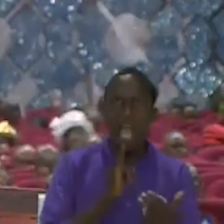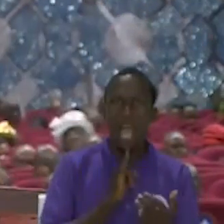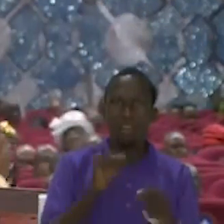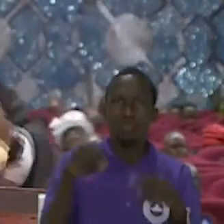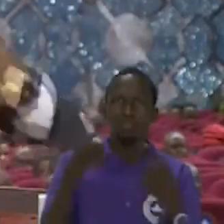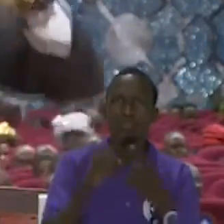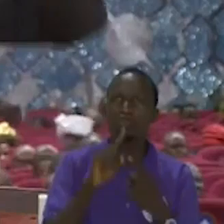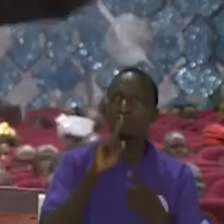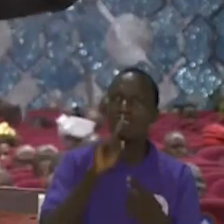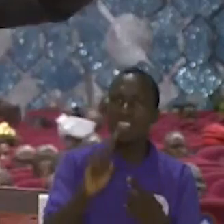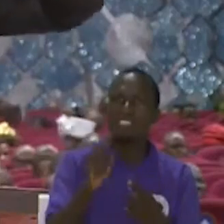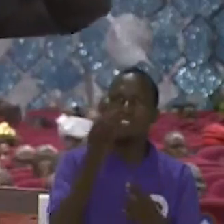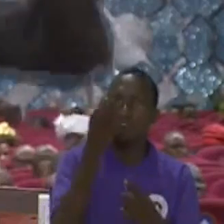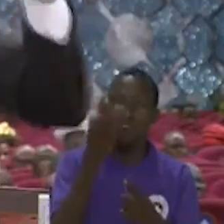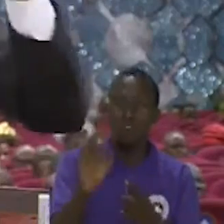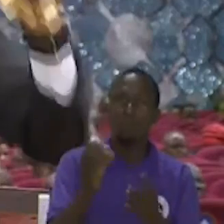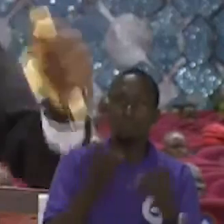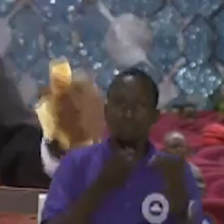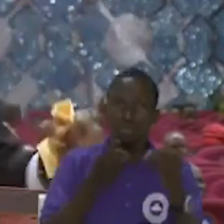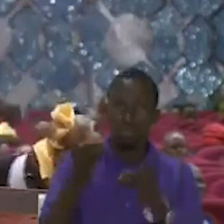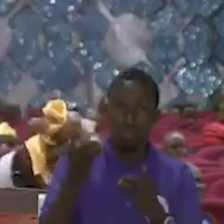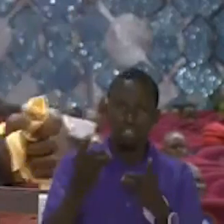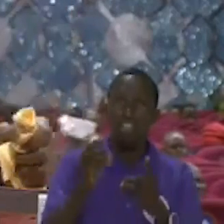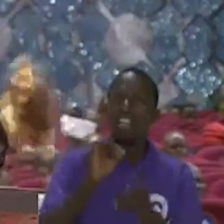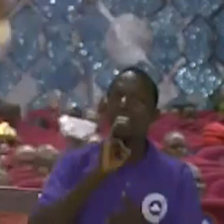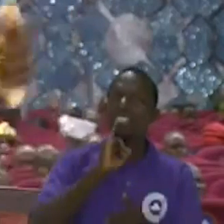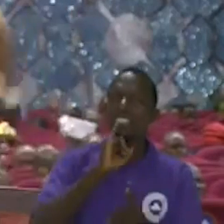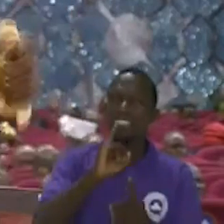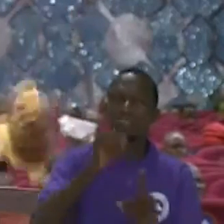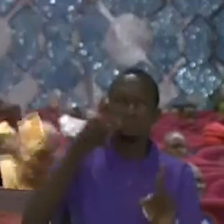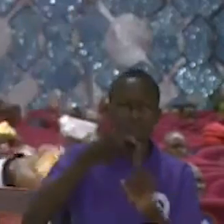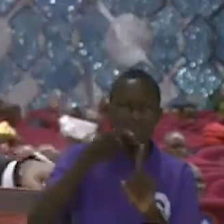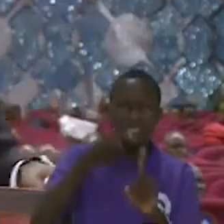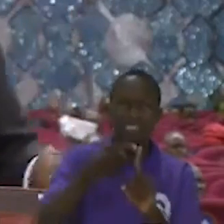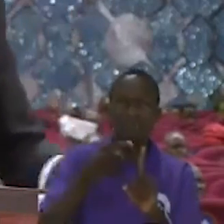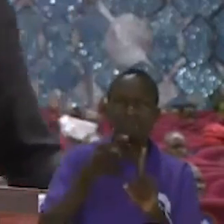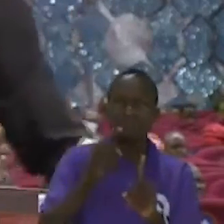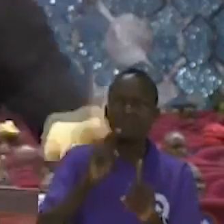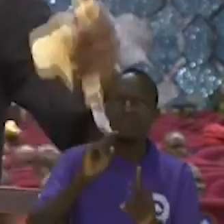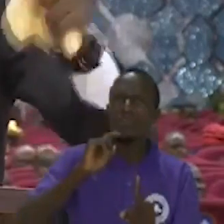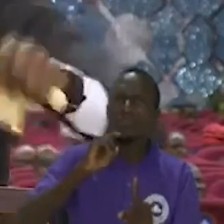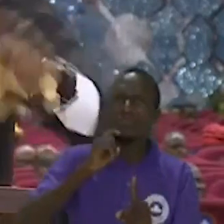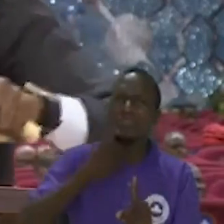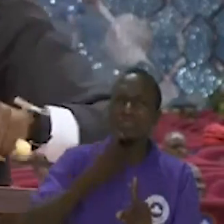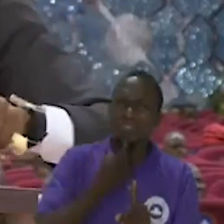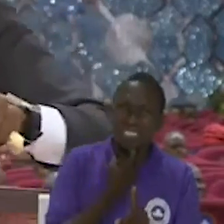dominion is consecration. Consecration. See,